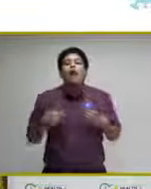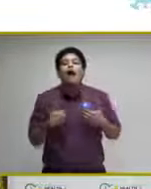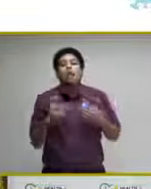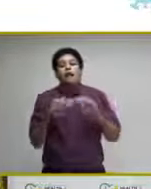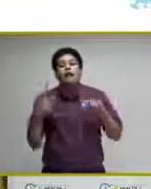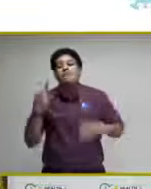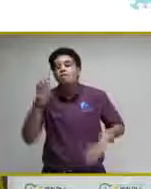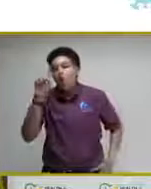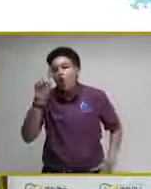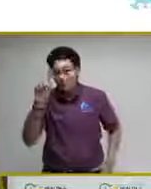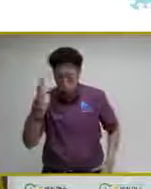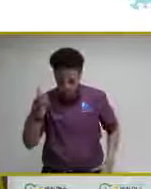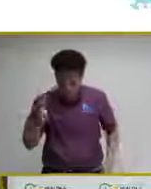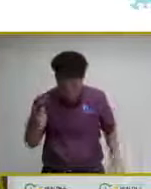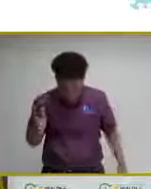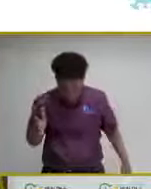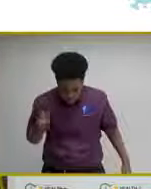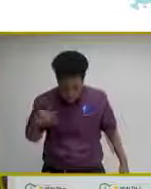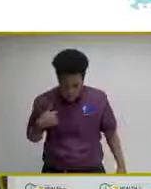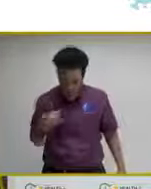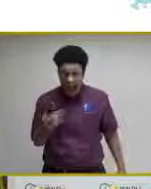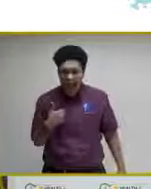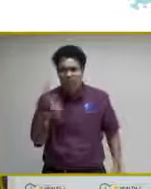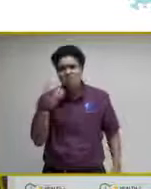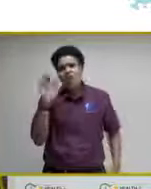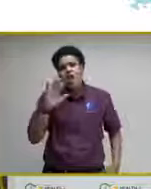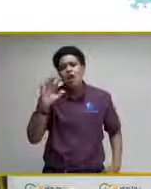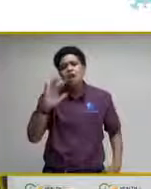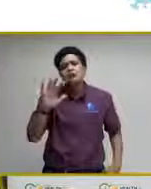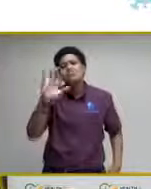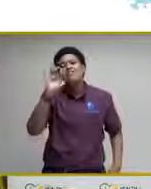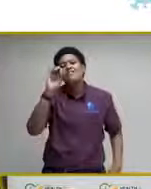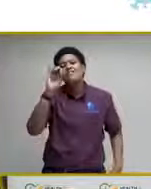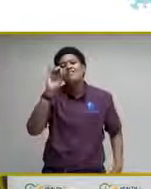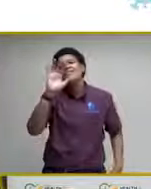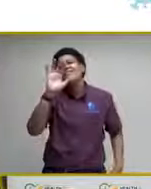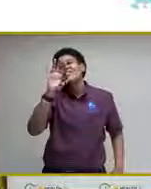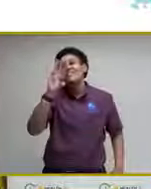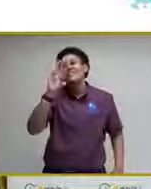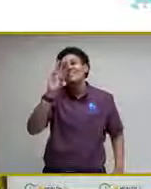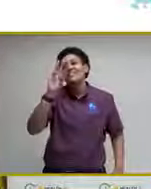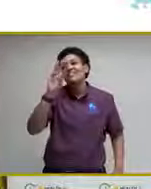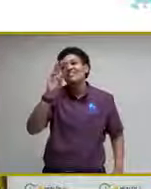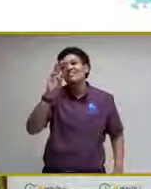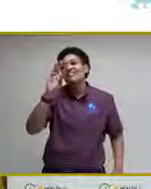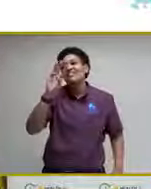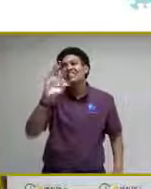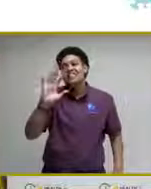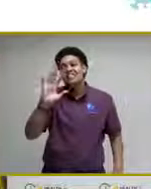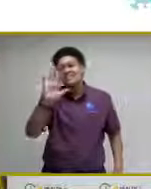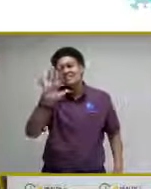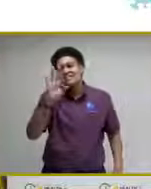1, we have approximately 56